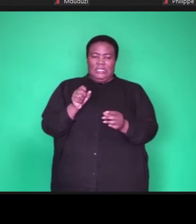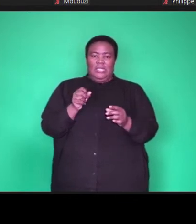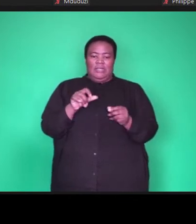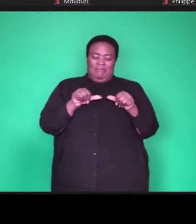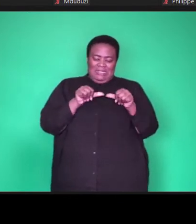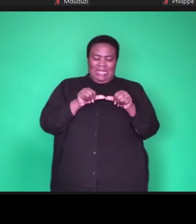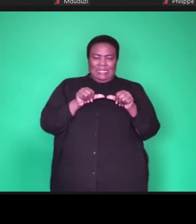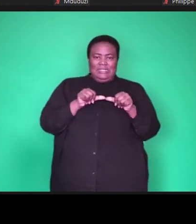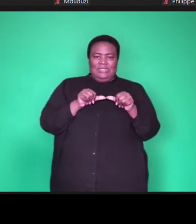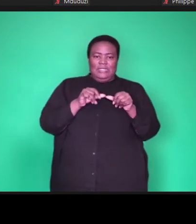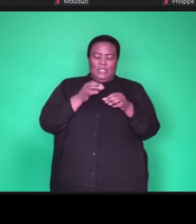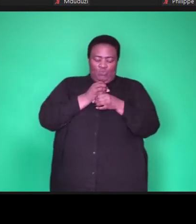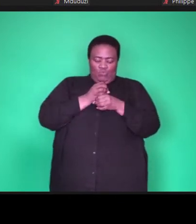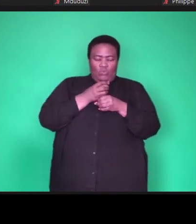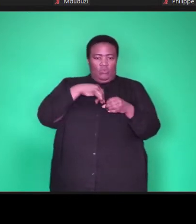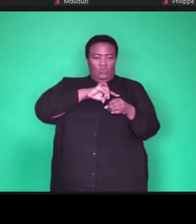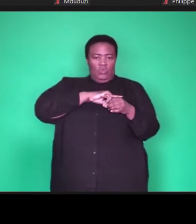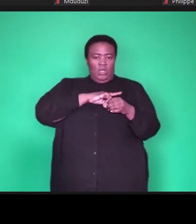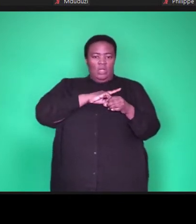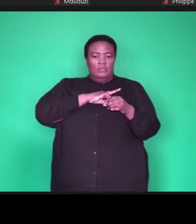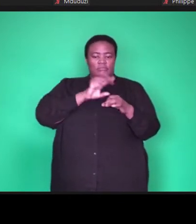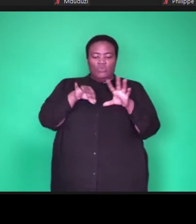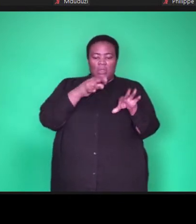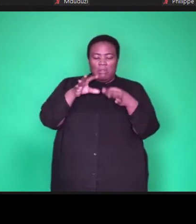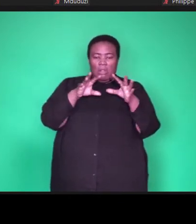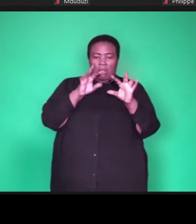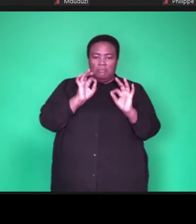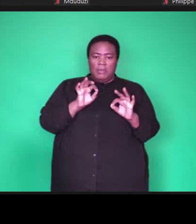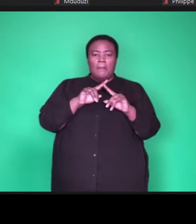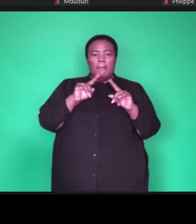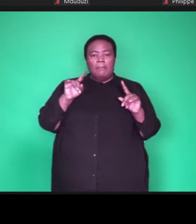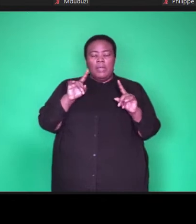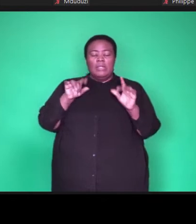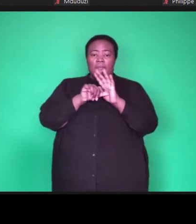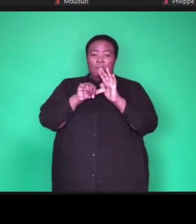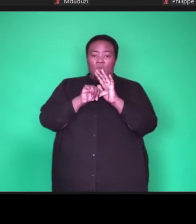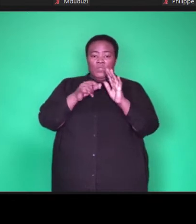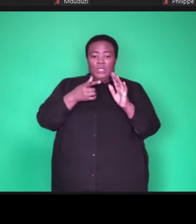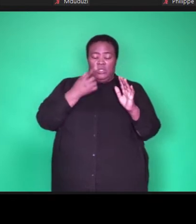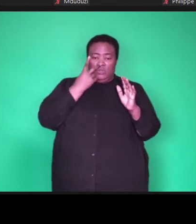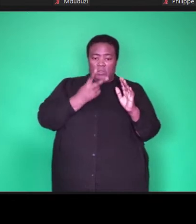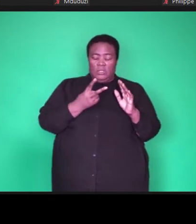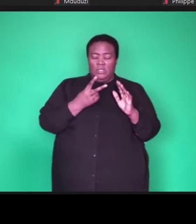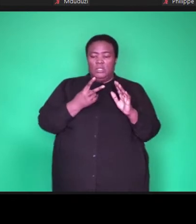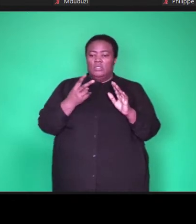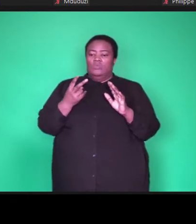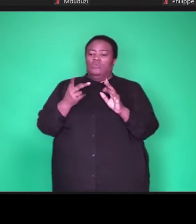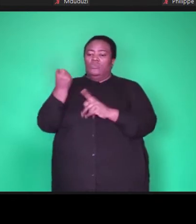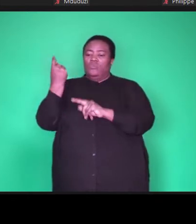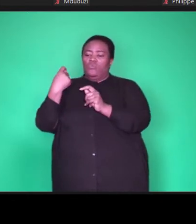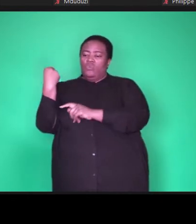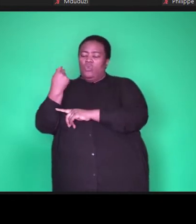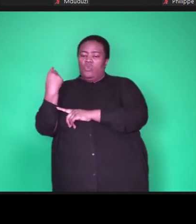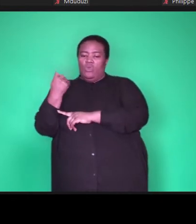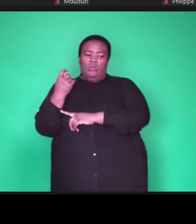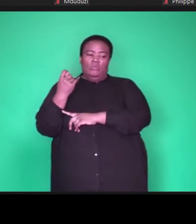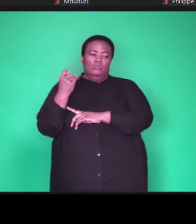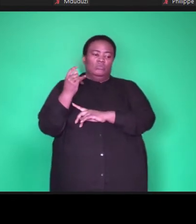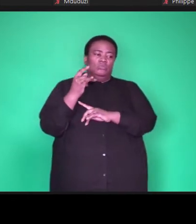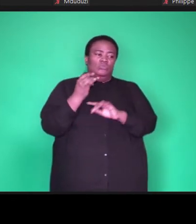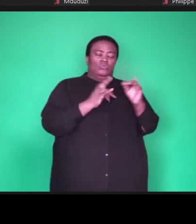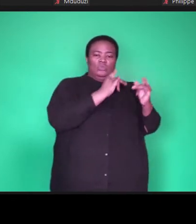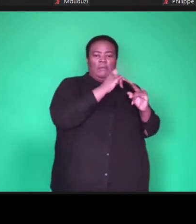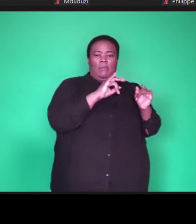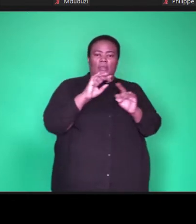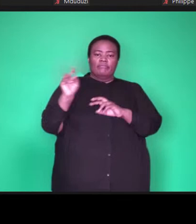to analyze explicitly. But I think it's important to realize that even for our rural to urban sample, there are a whole lot